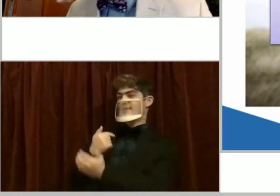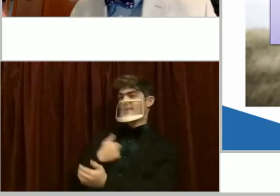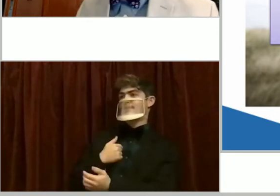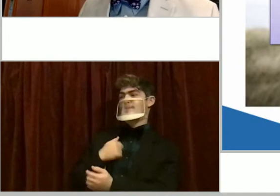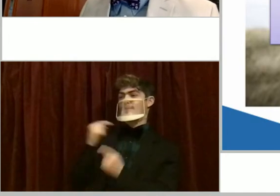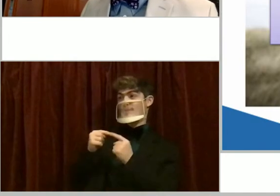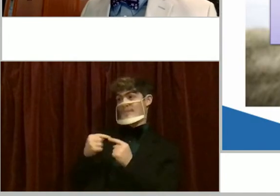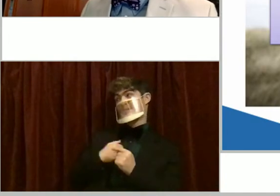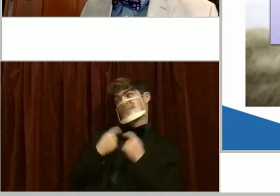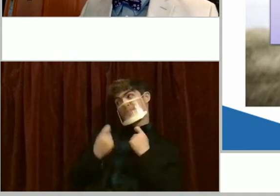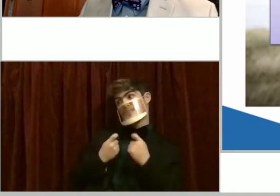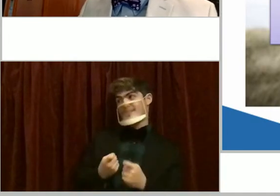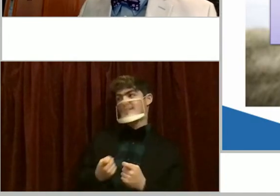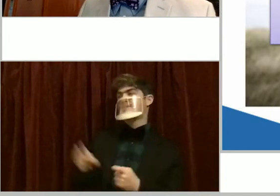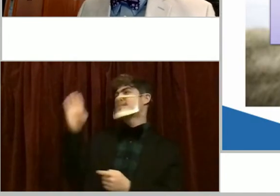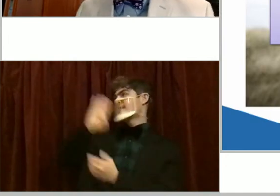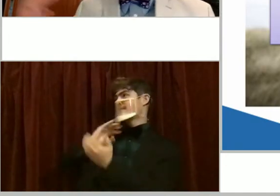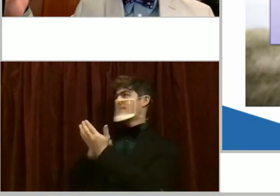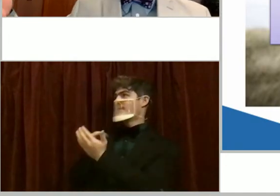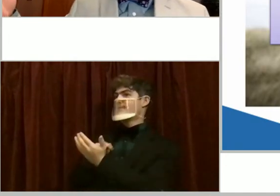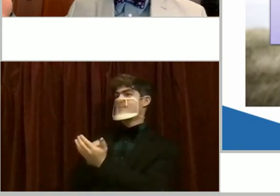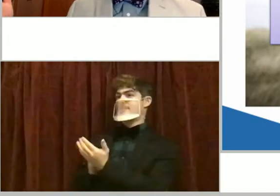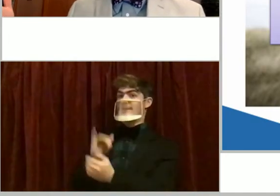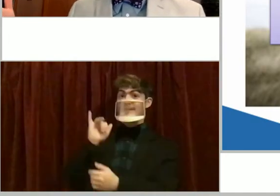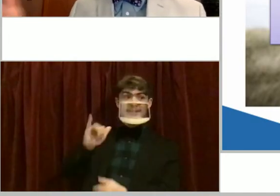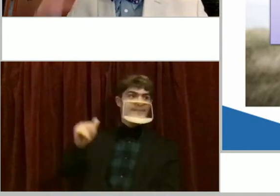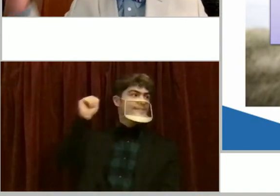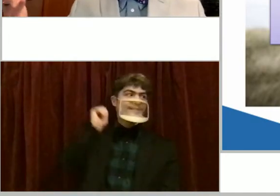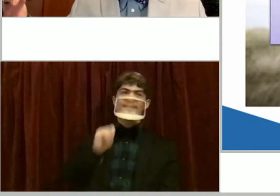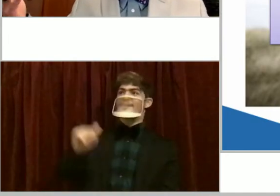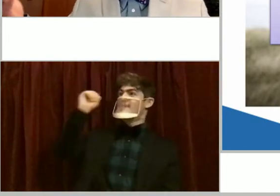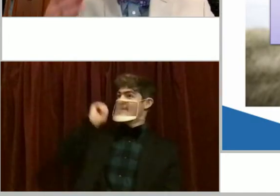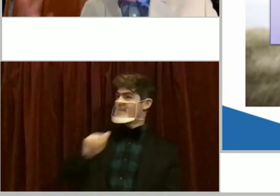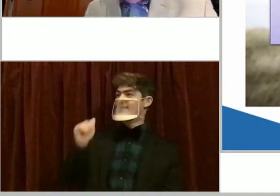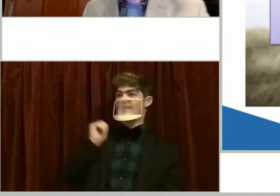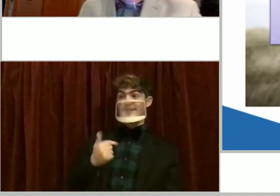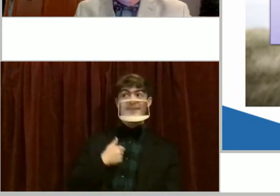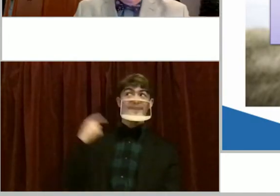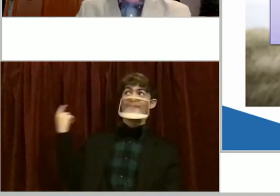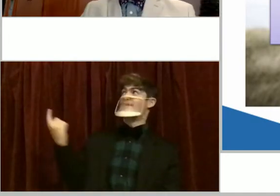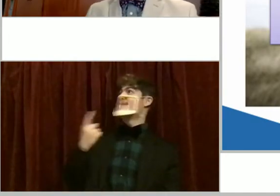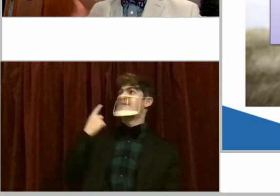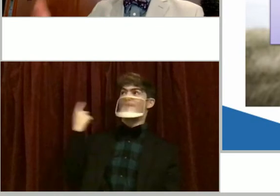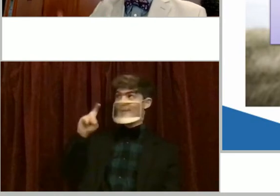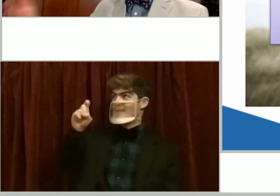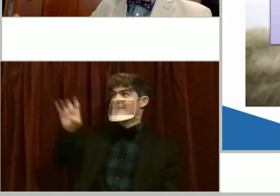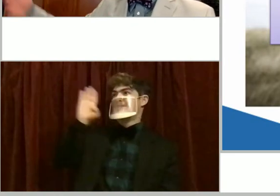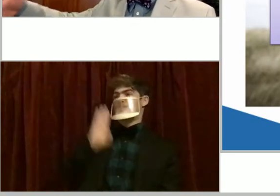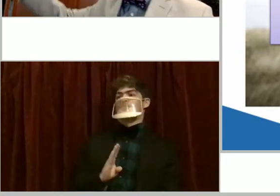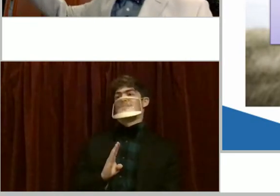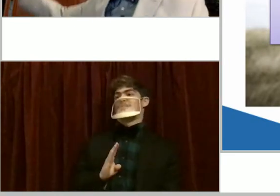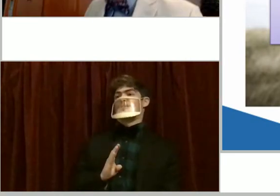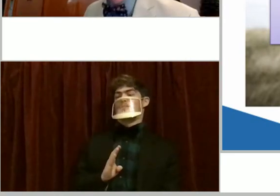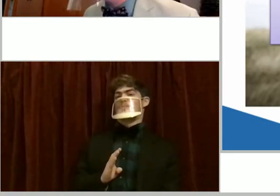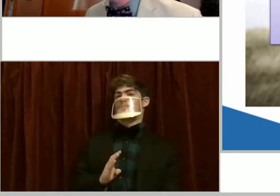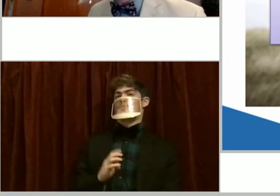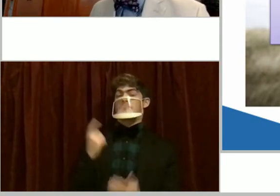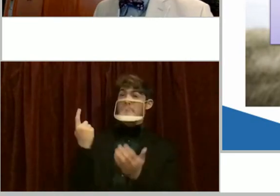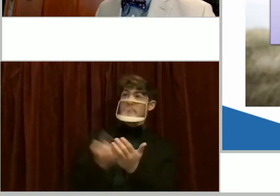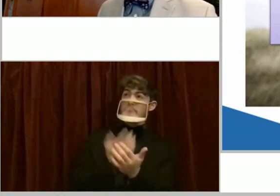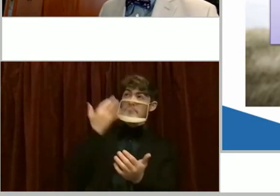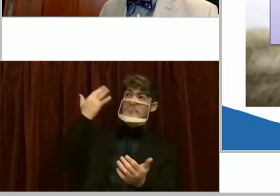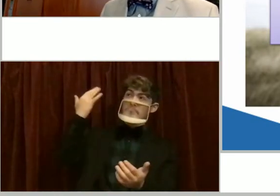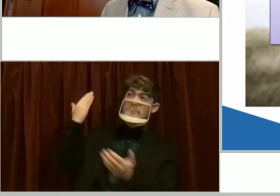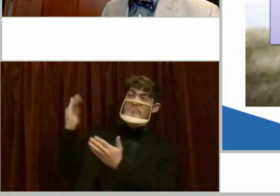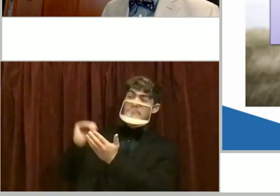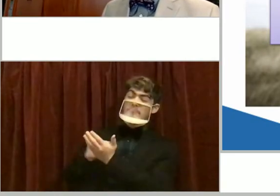time. I don't know about you, but for me, it is always in my time of need. Yeah, that's now, next minute, and every day